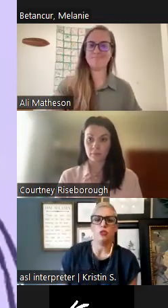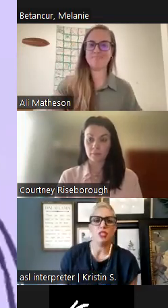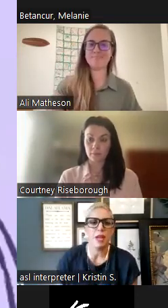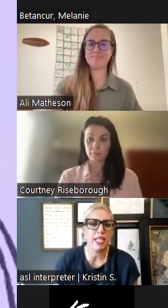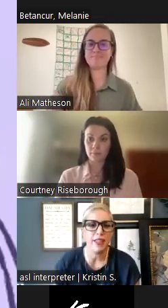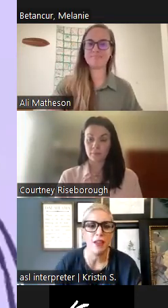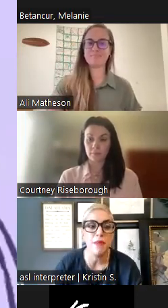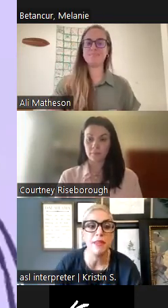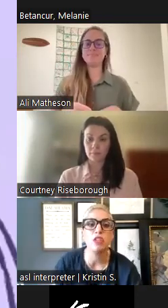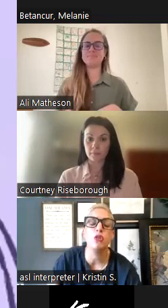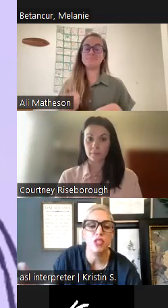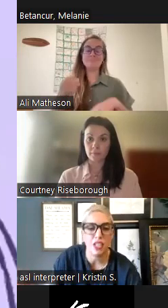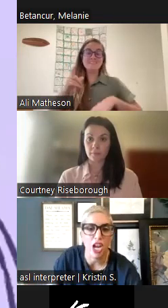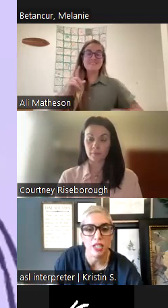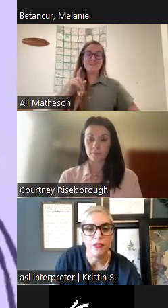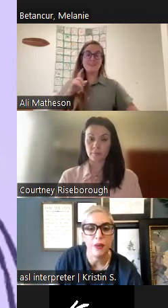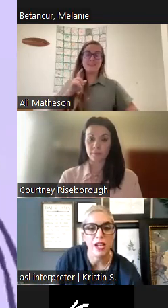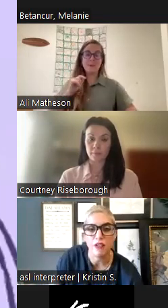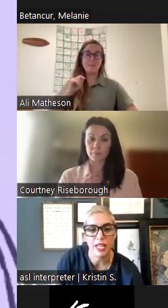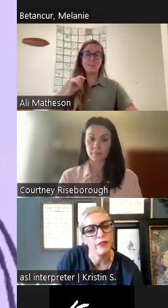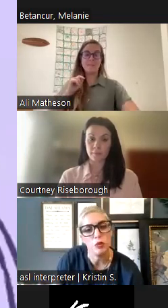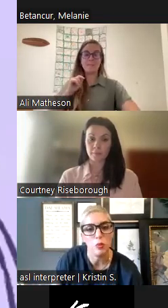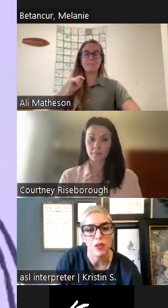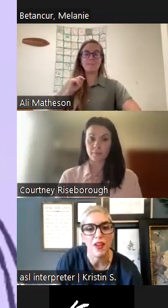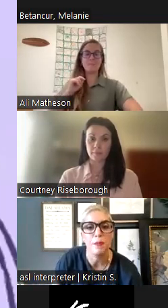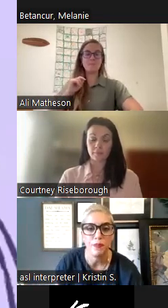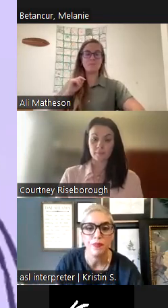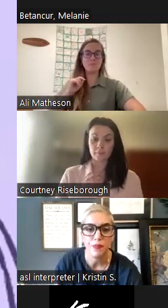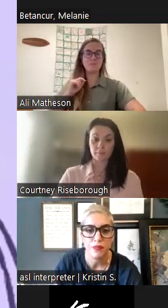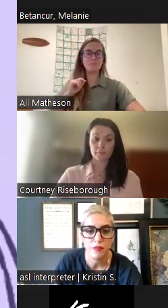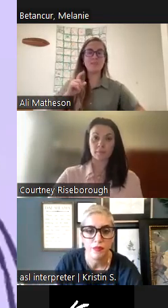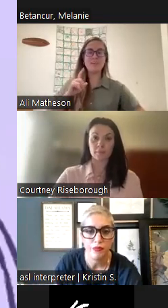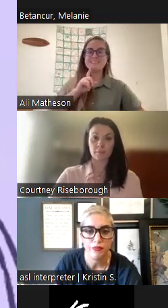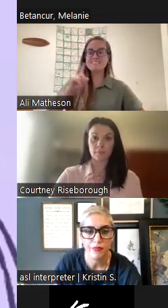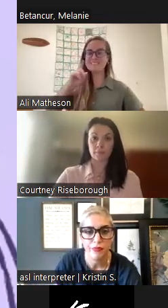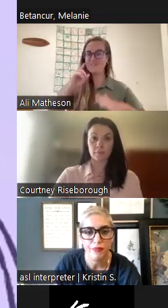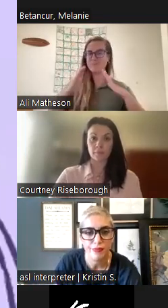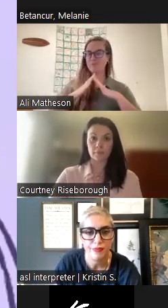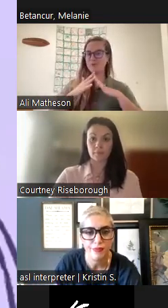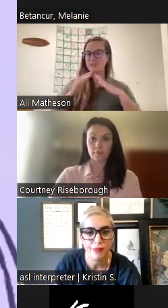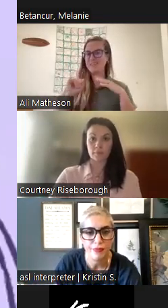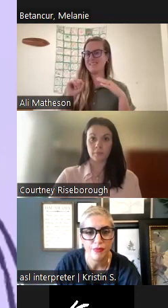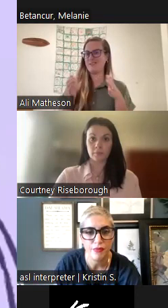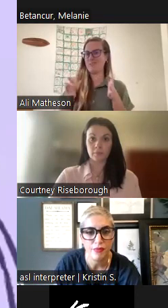maybe losing money, and maybe they'll lose their checks from the government if you report them.